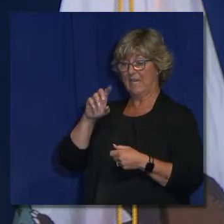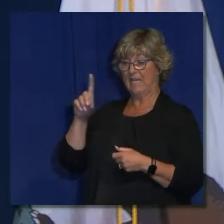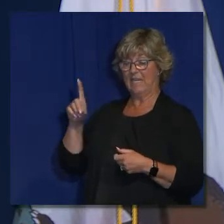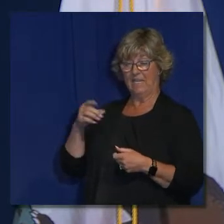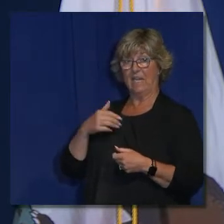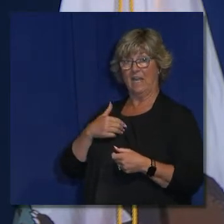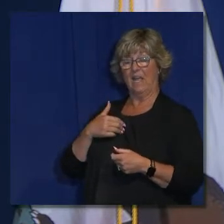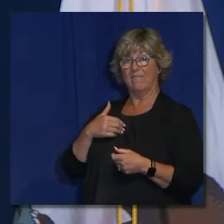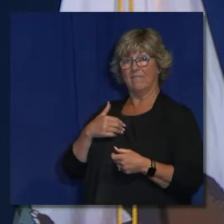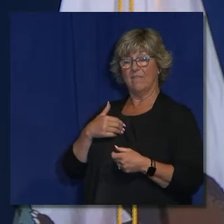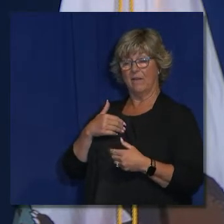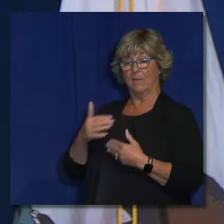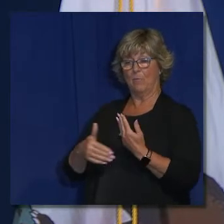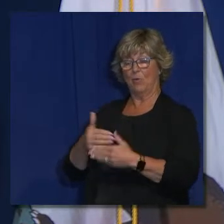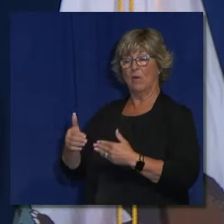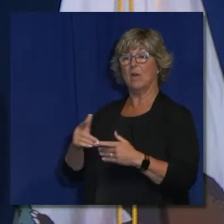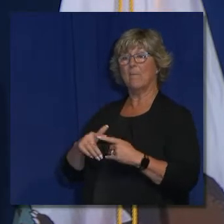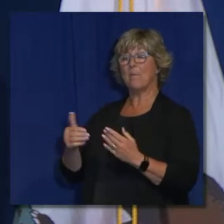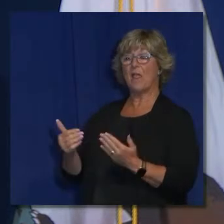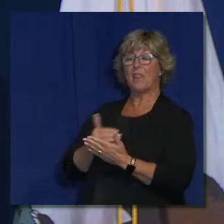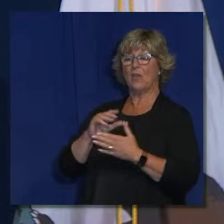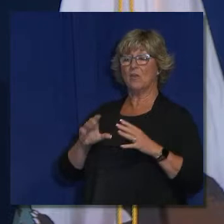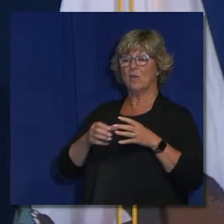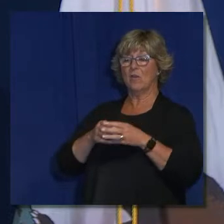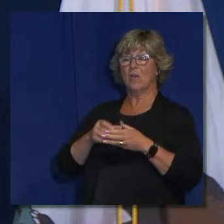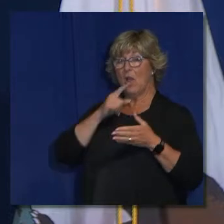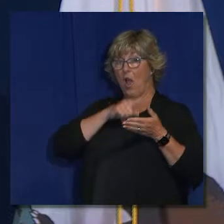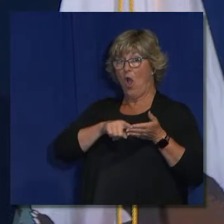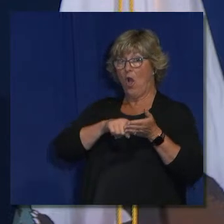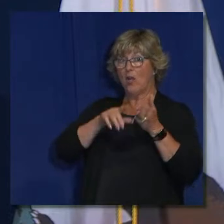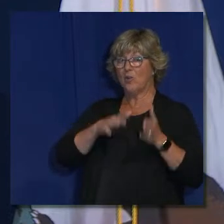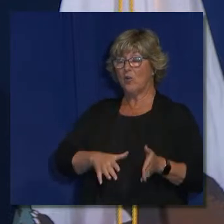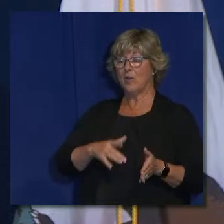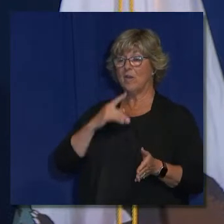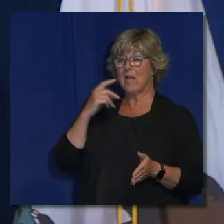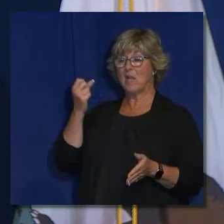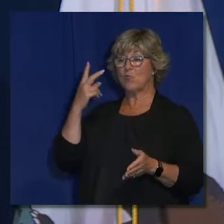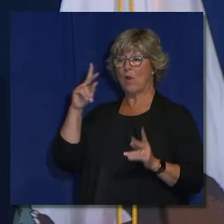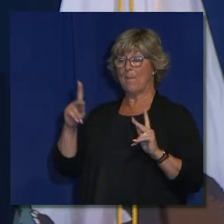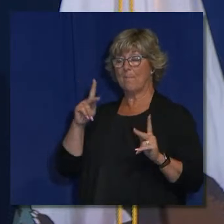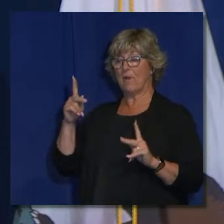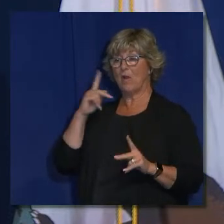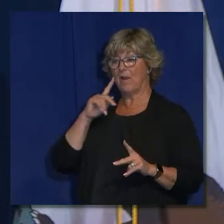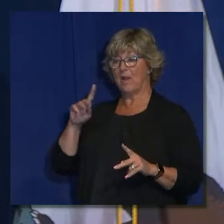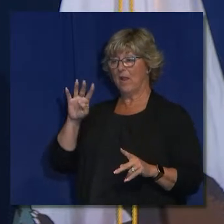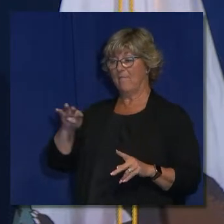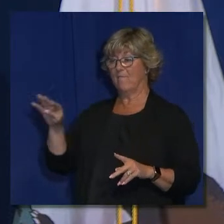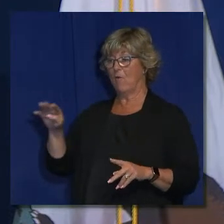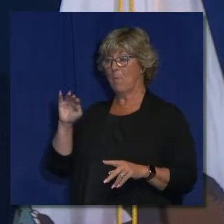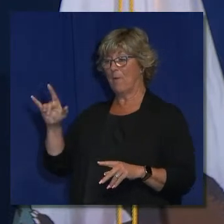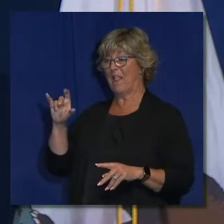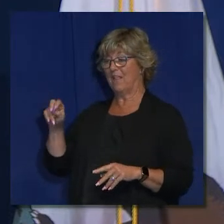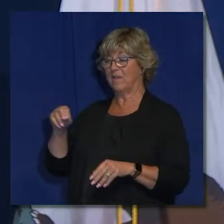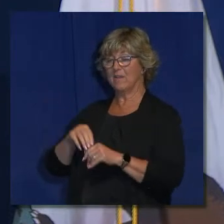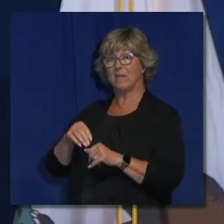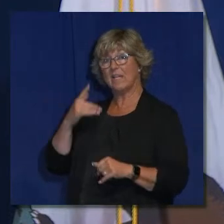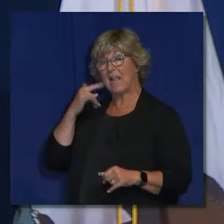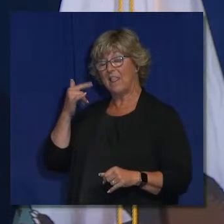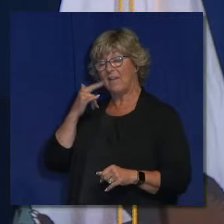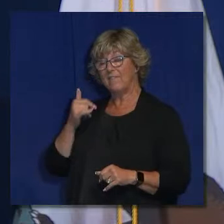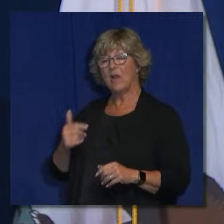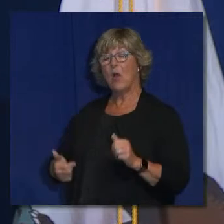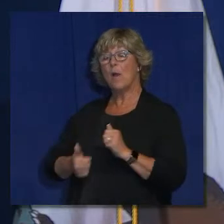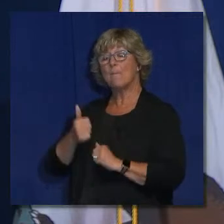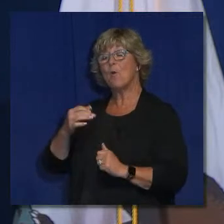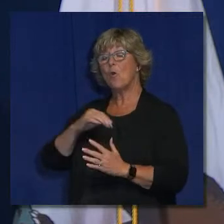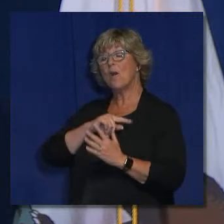but the new unit that the auditor had recommended is 12 people for the 44 million in the state of California.